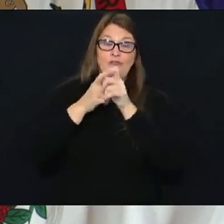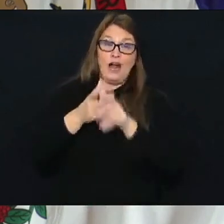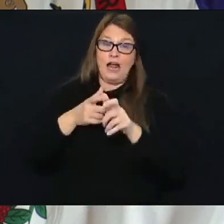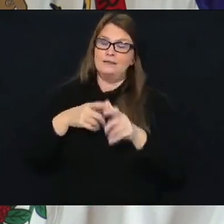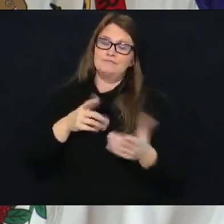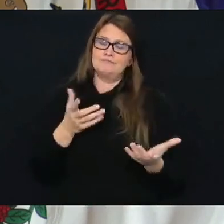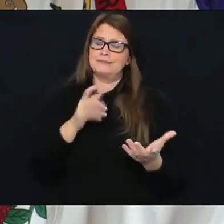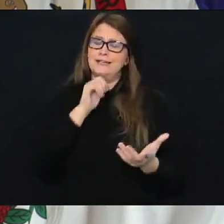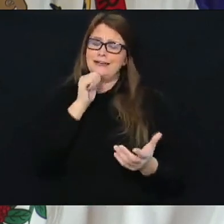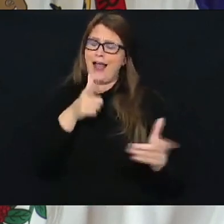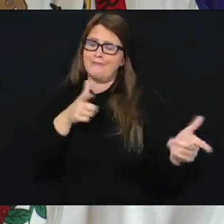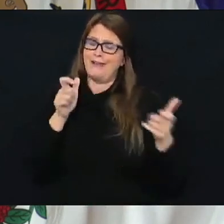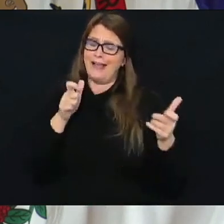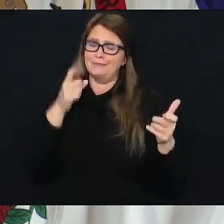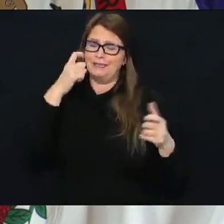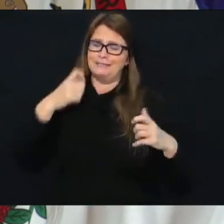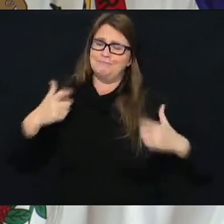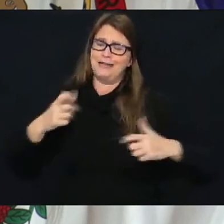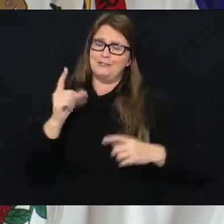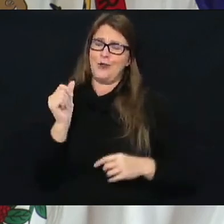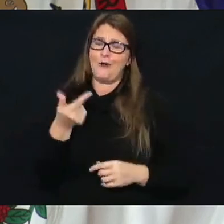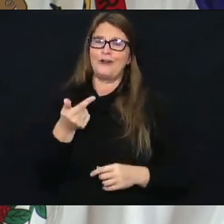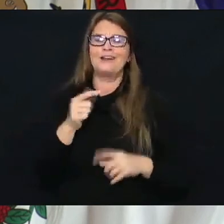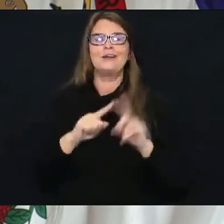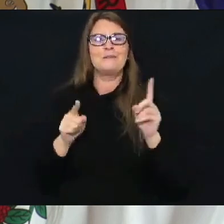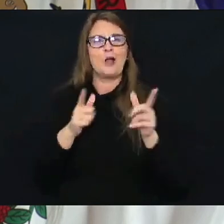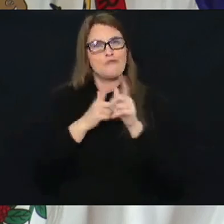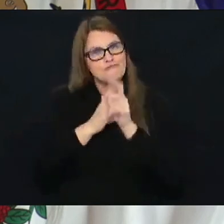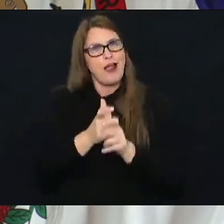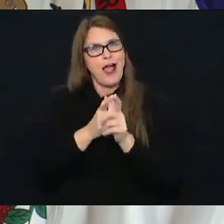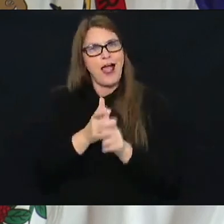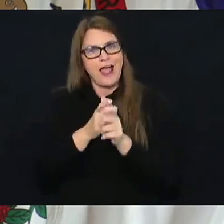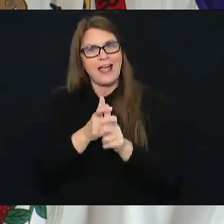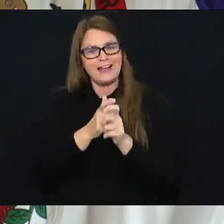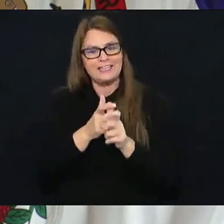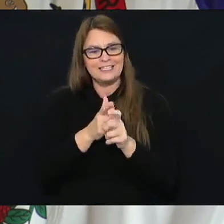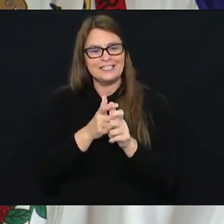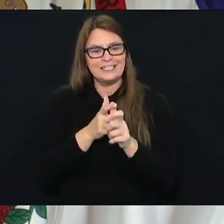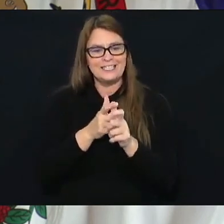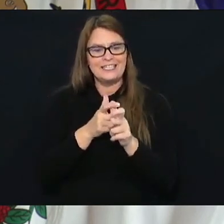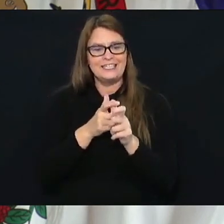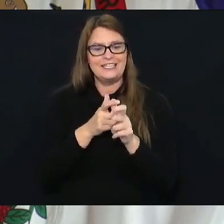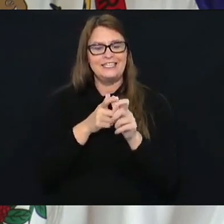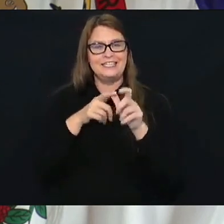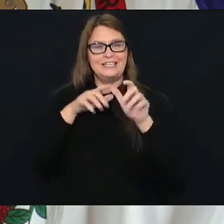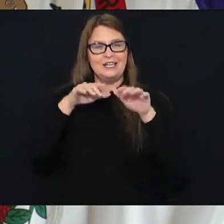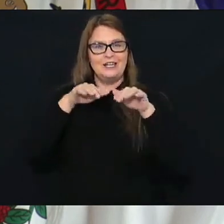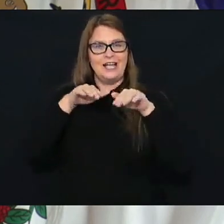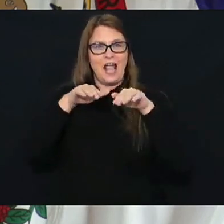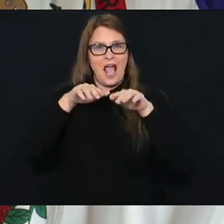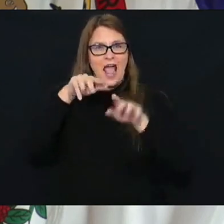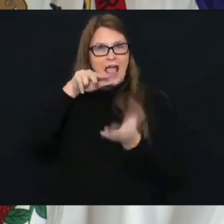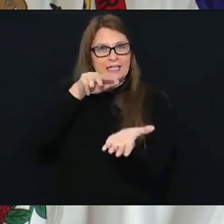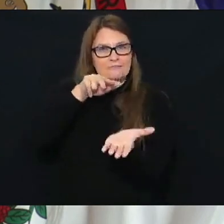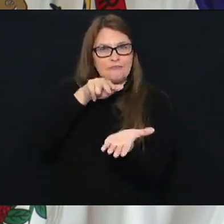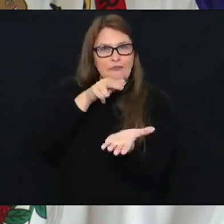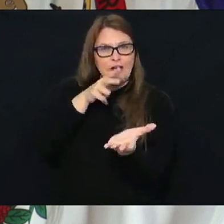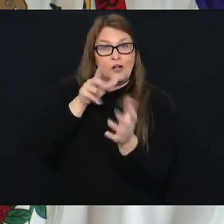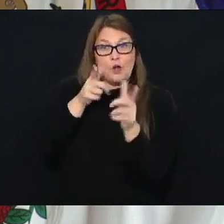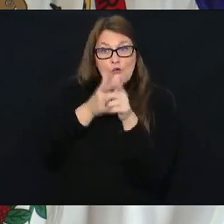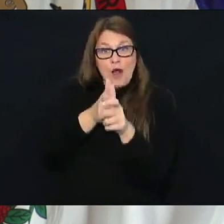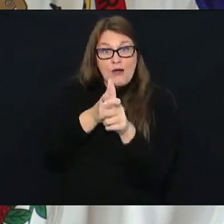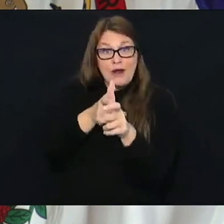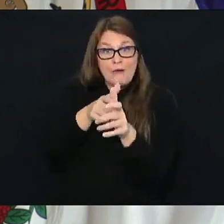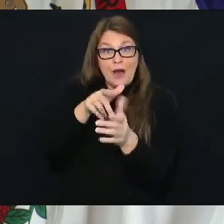is not terribly fast, I give you that. But she'll run, and then absolutely she'll just lay herself out just